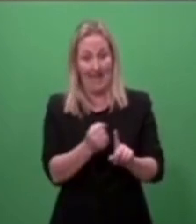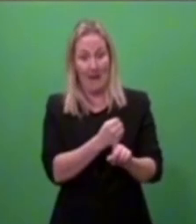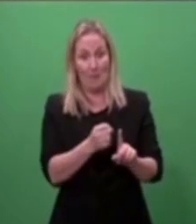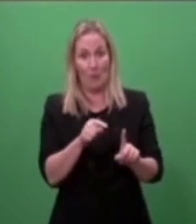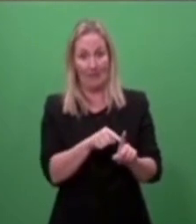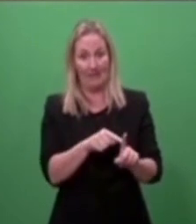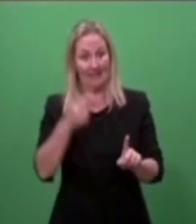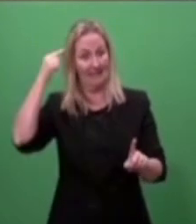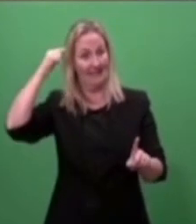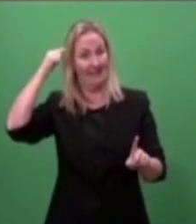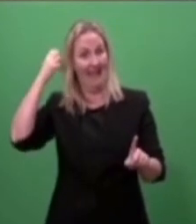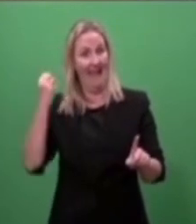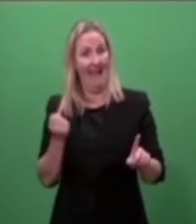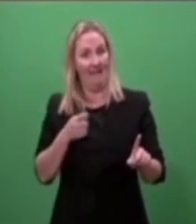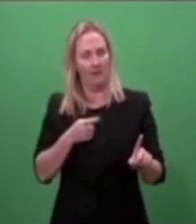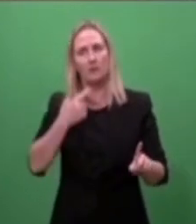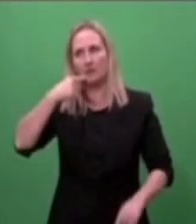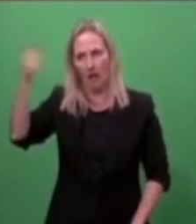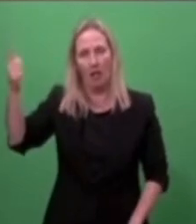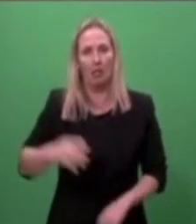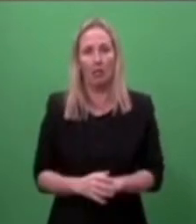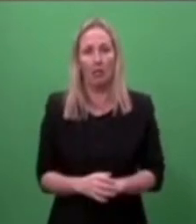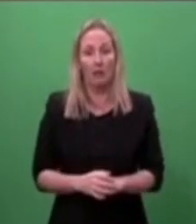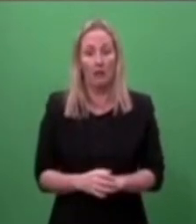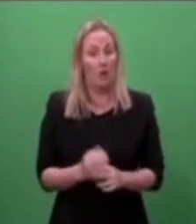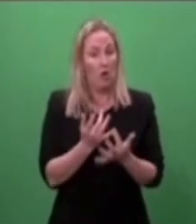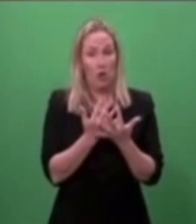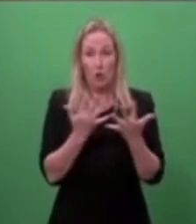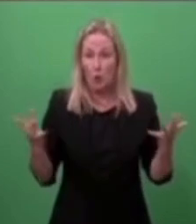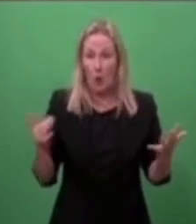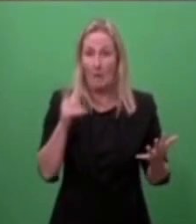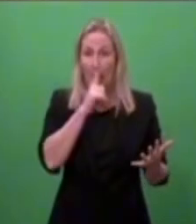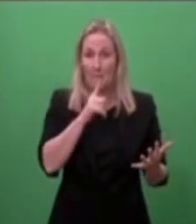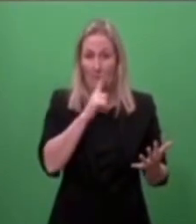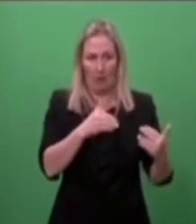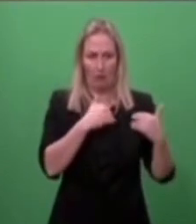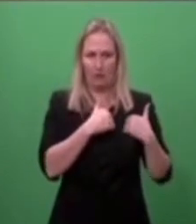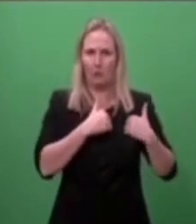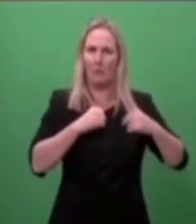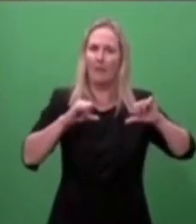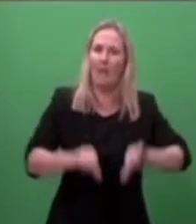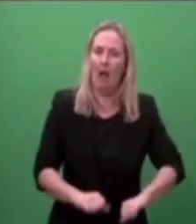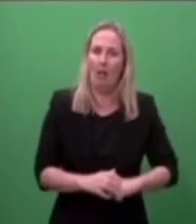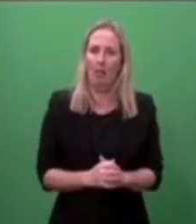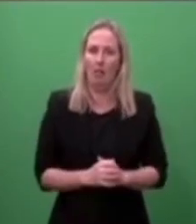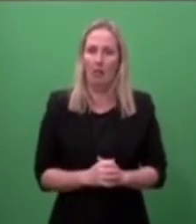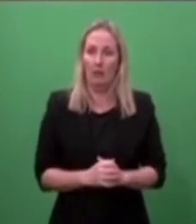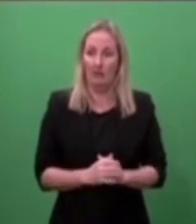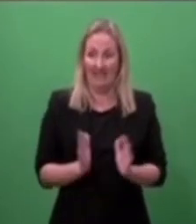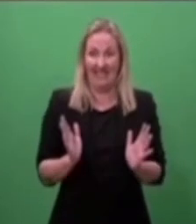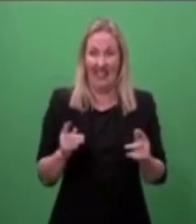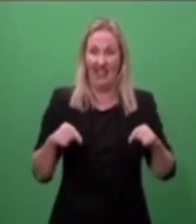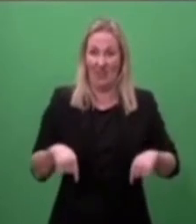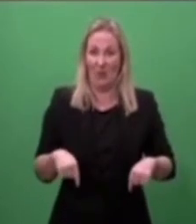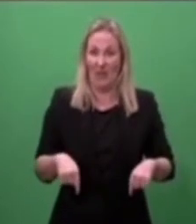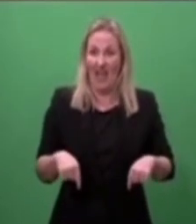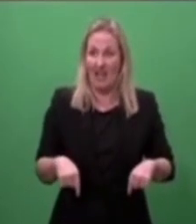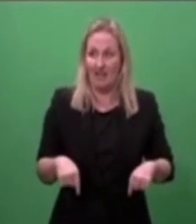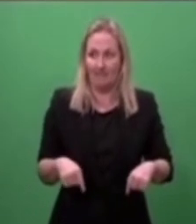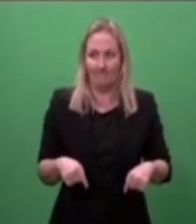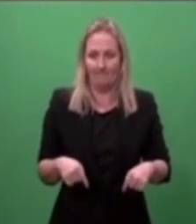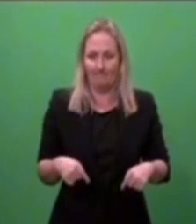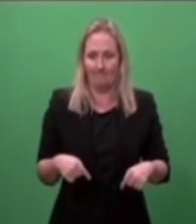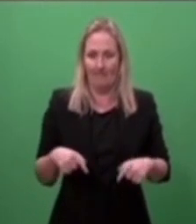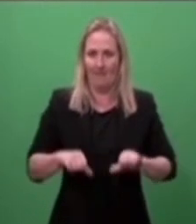many of us have failed and still to this day are failing to do this. There are deep